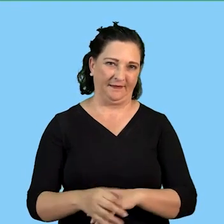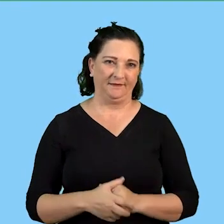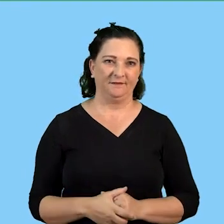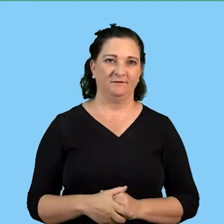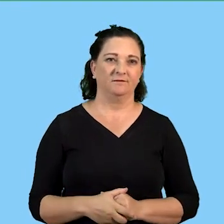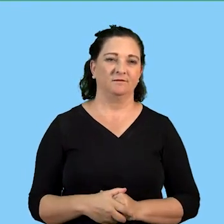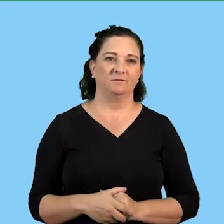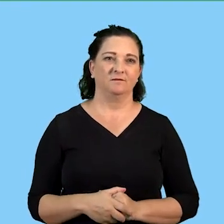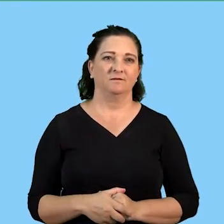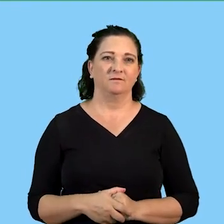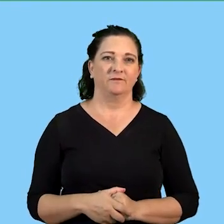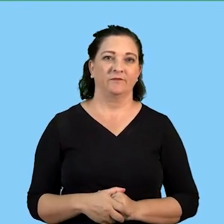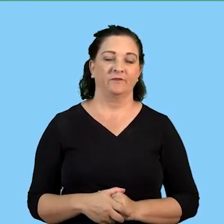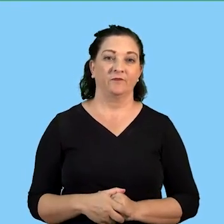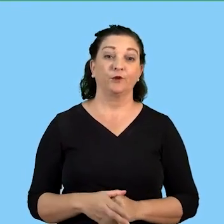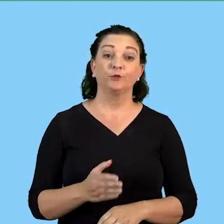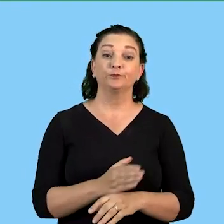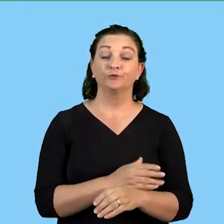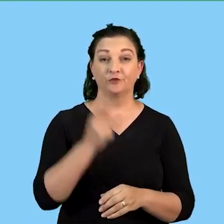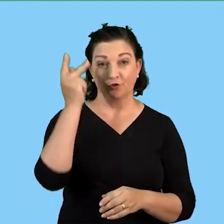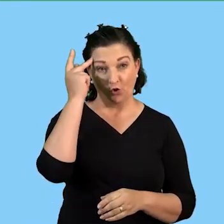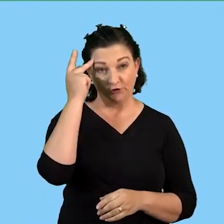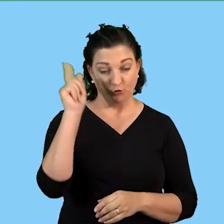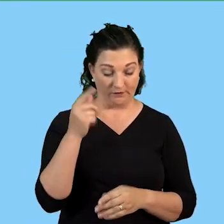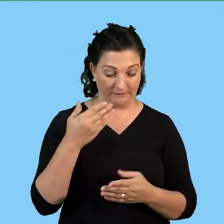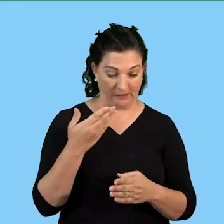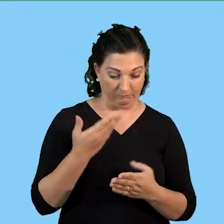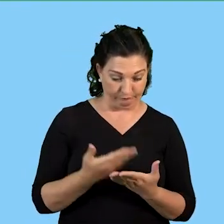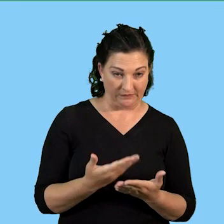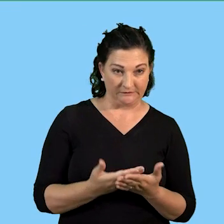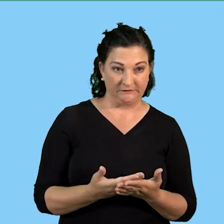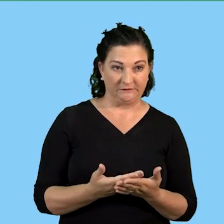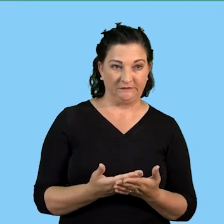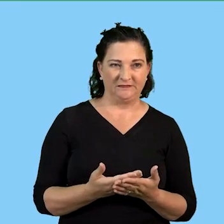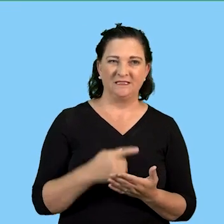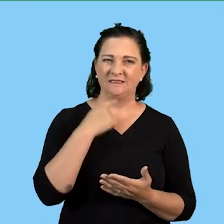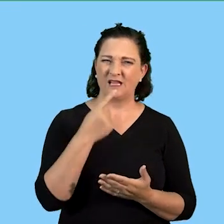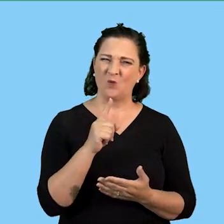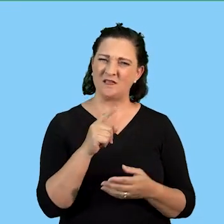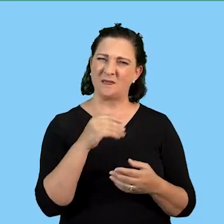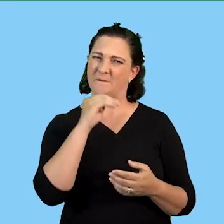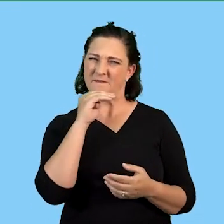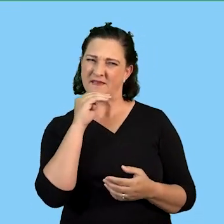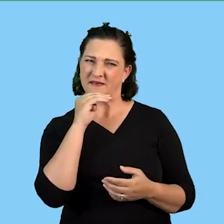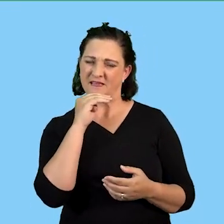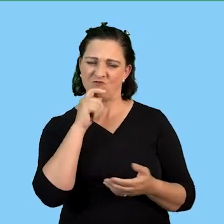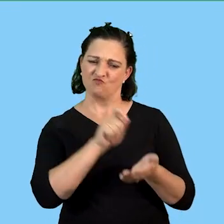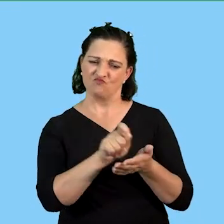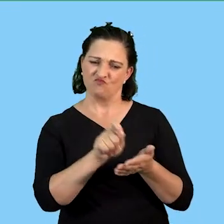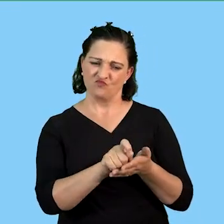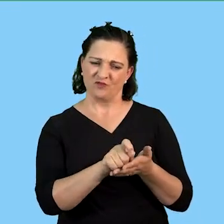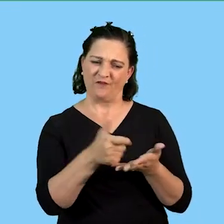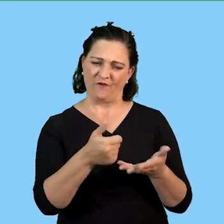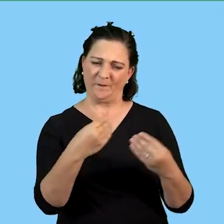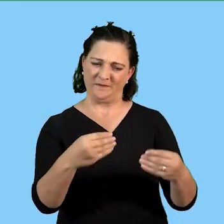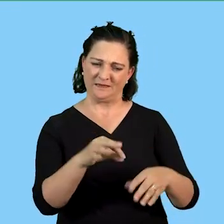a business plan. Now, let's look at our pre-knowledge practice. The question says, elaborate on the meaning of a business